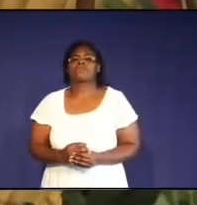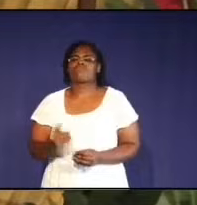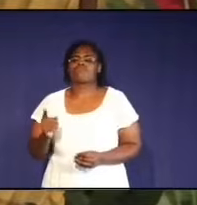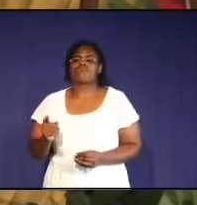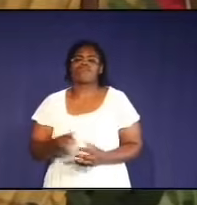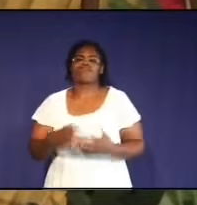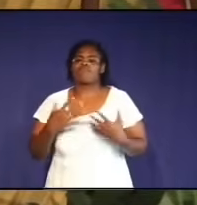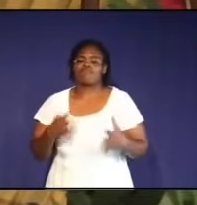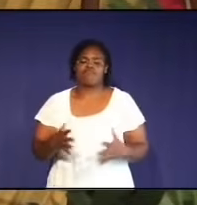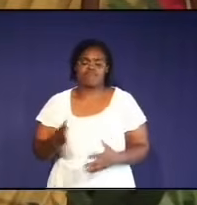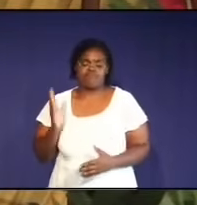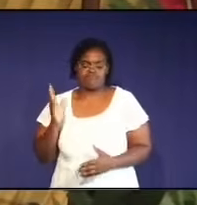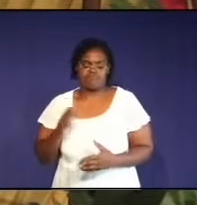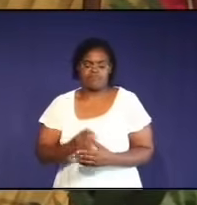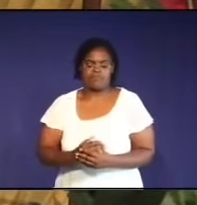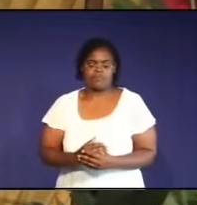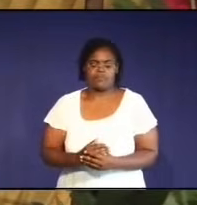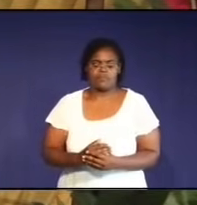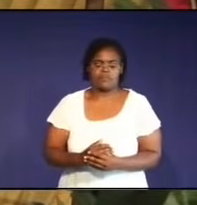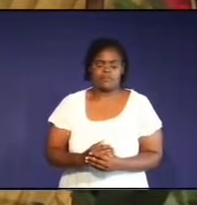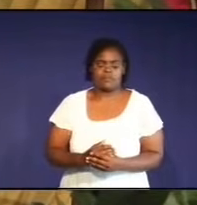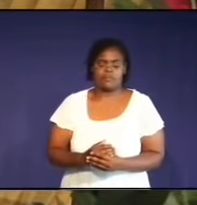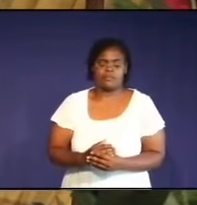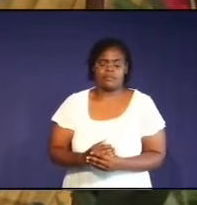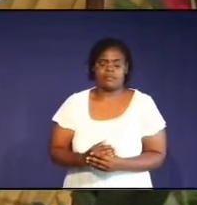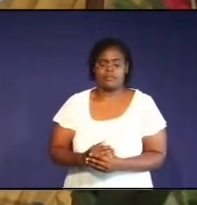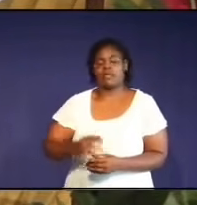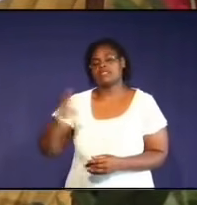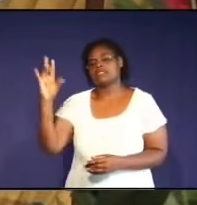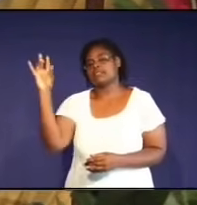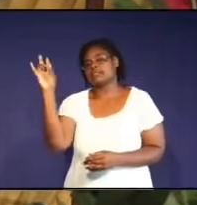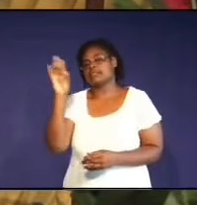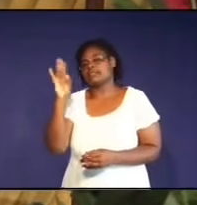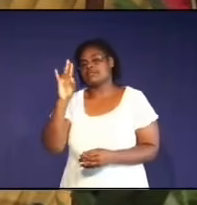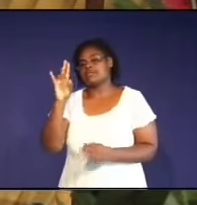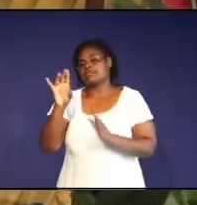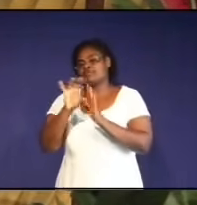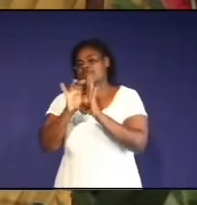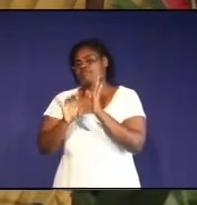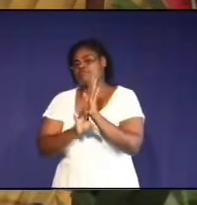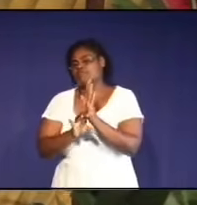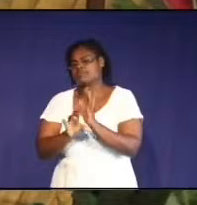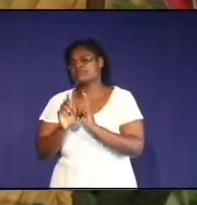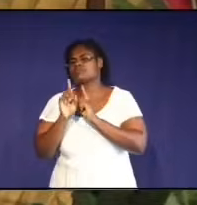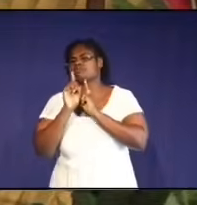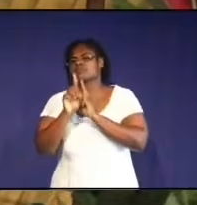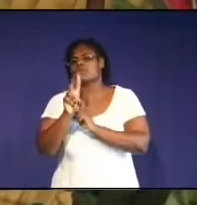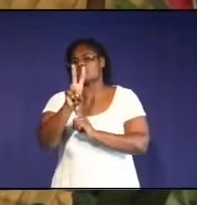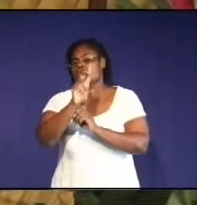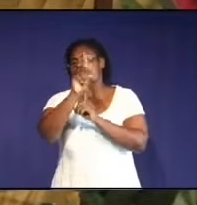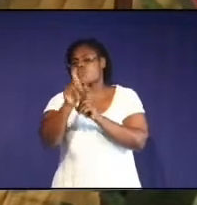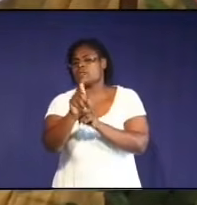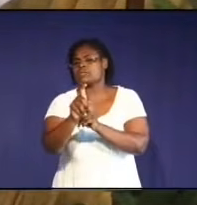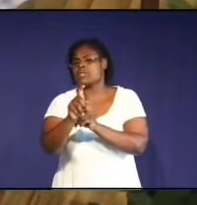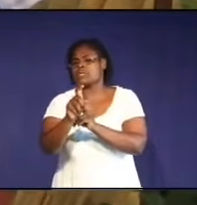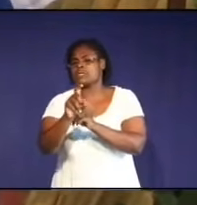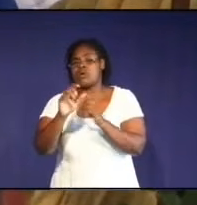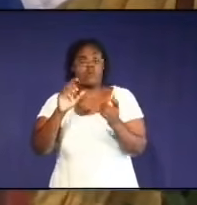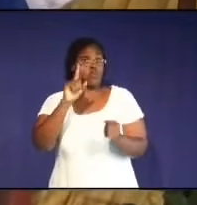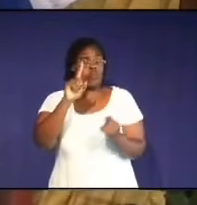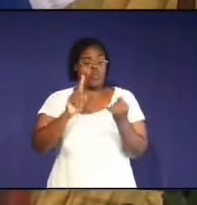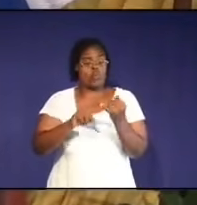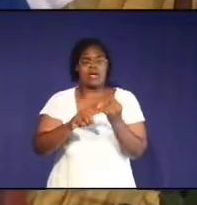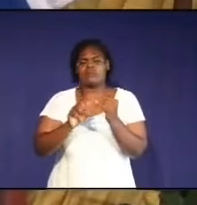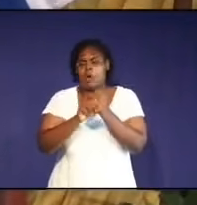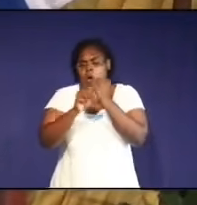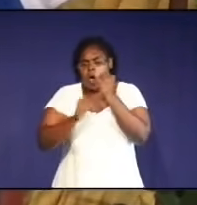I'm done. The 7th chapter is answering 2 questions. How long?